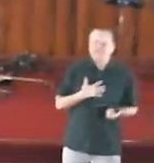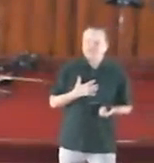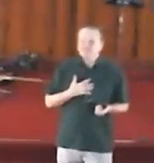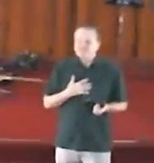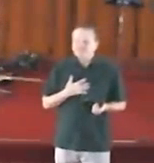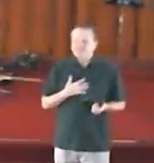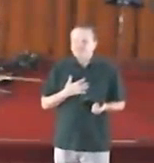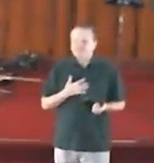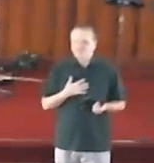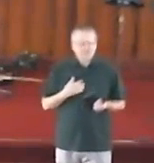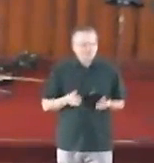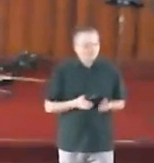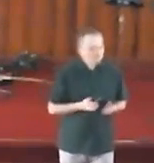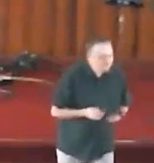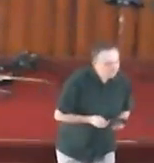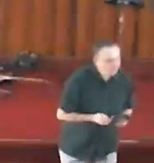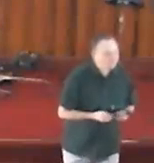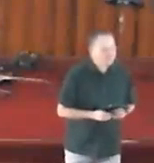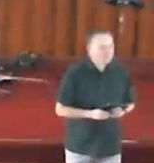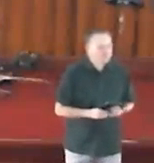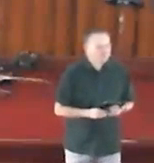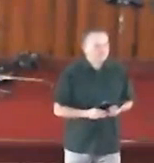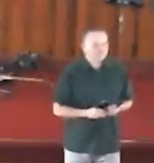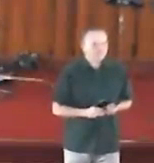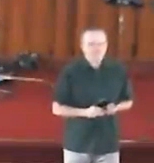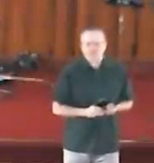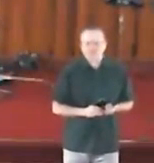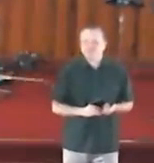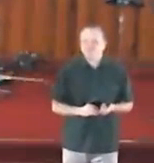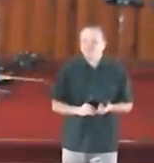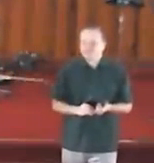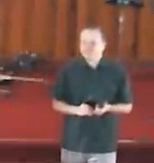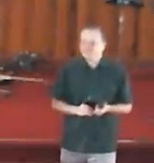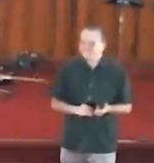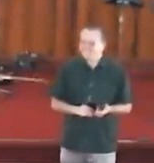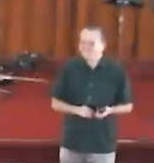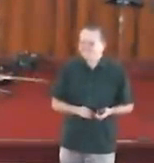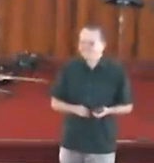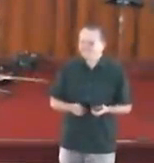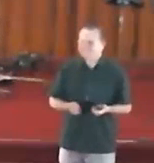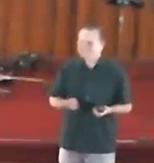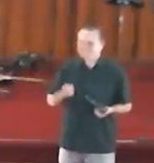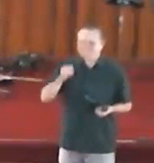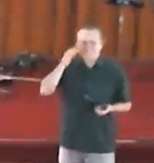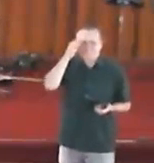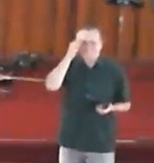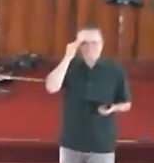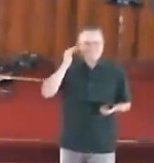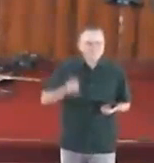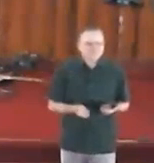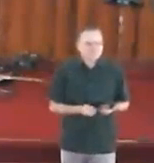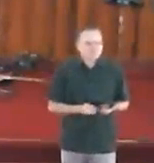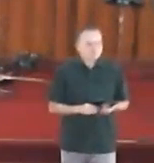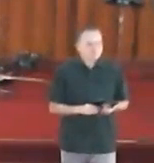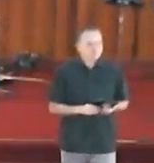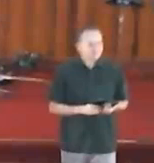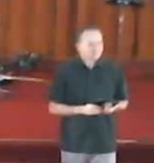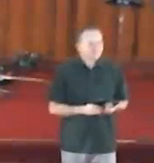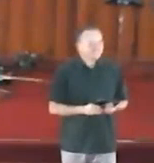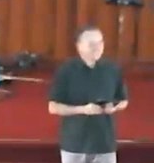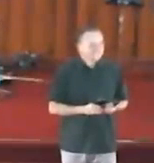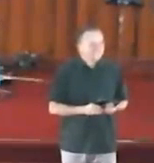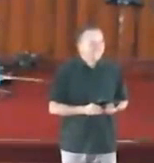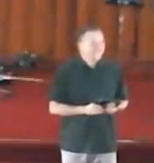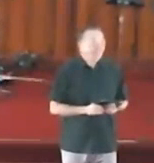felicidad, recurrimos primero al Espíritu Santo o vamos a otro lado. Because sometimes when we need joy, when we